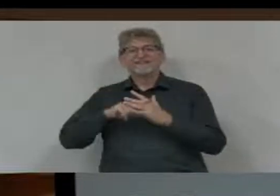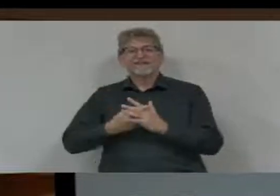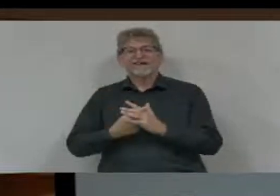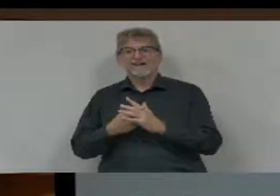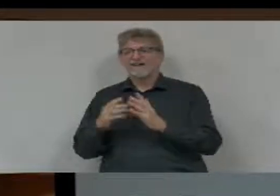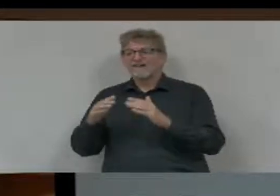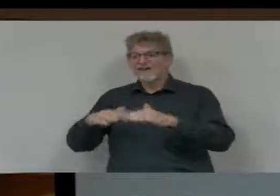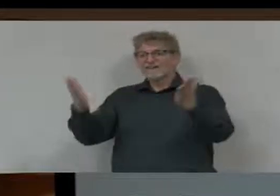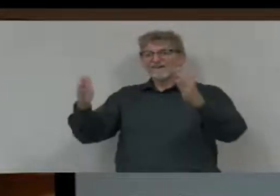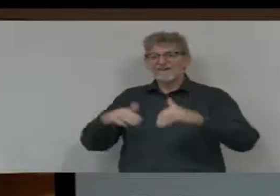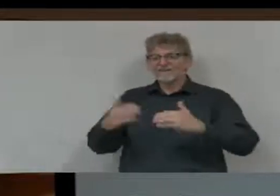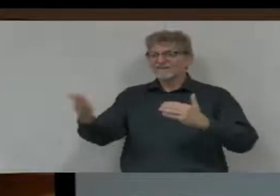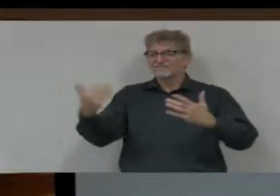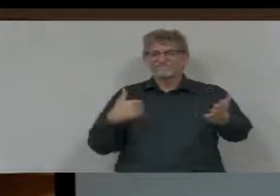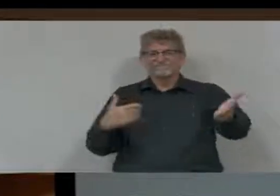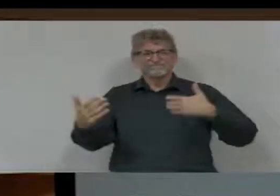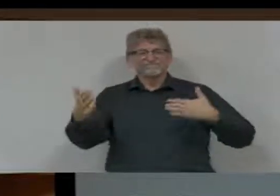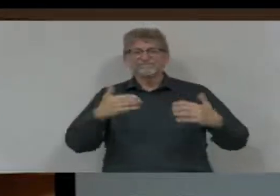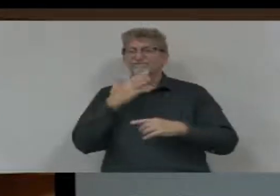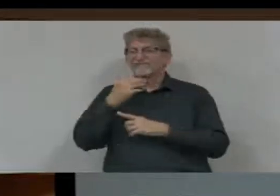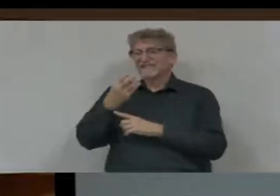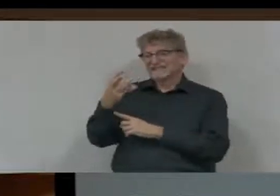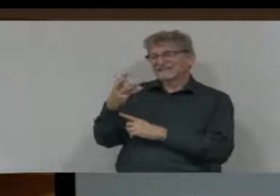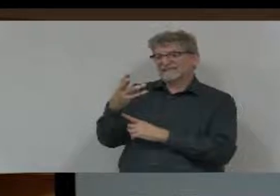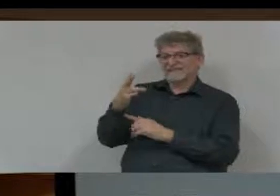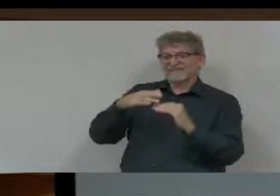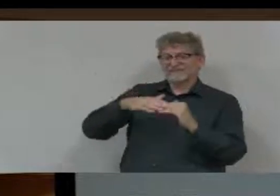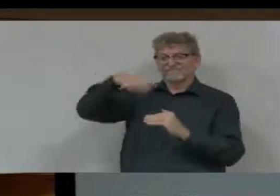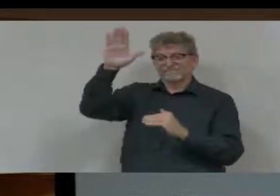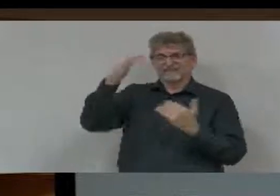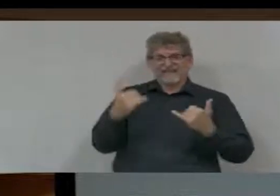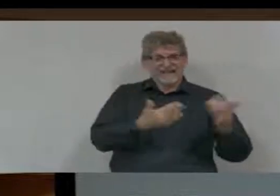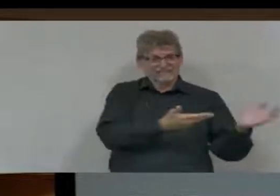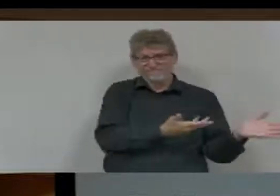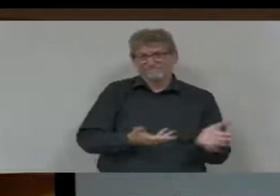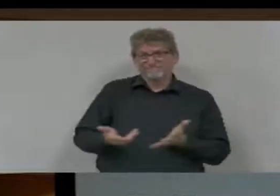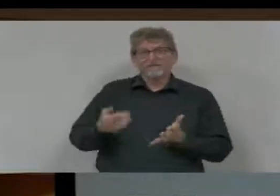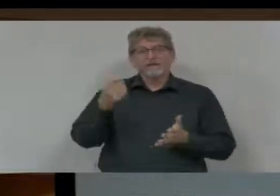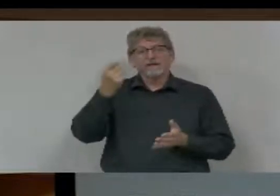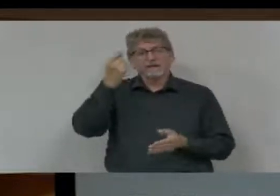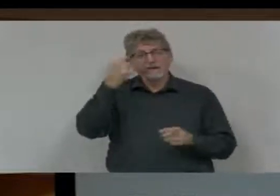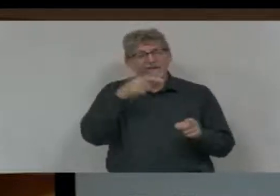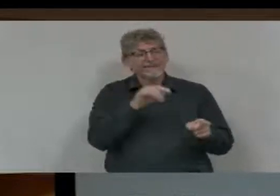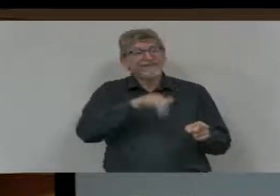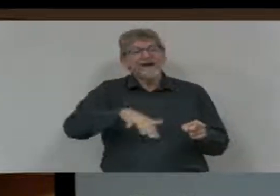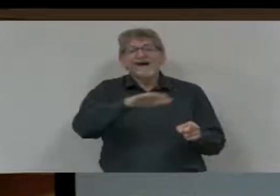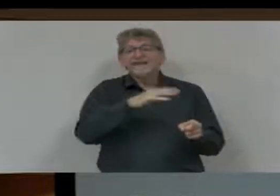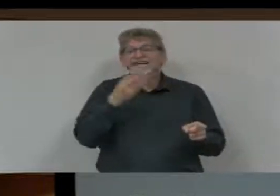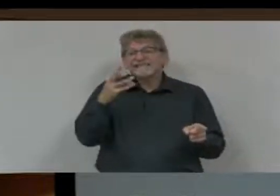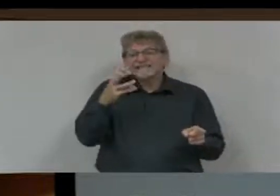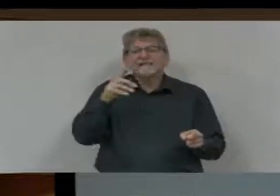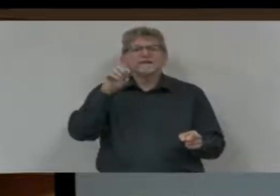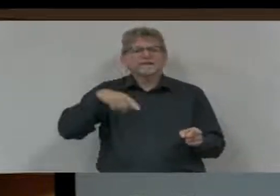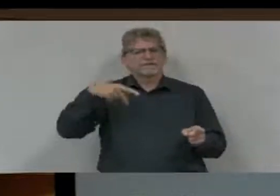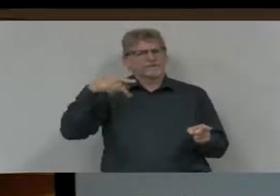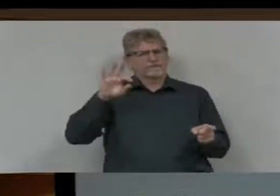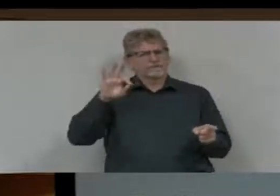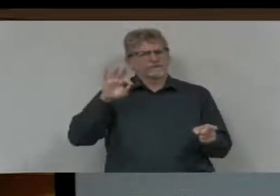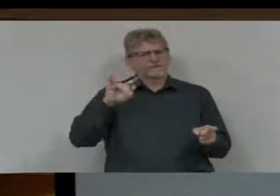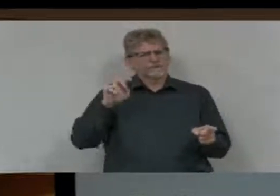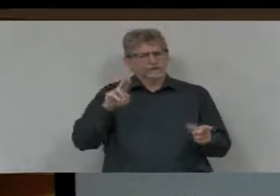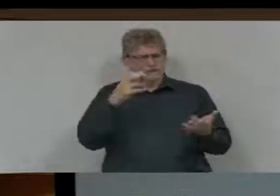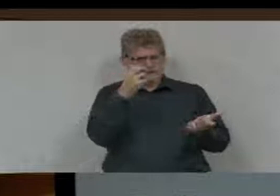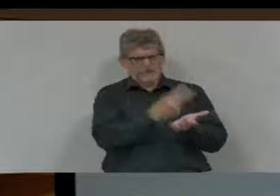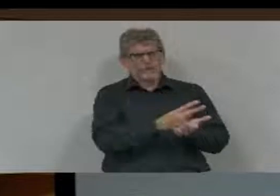and 17-year-olds, however, must receive the Pfizer vaccine. That's the only vaccine that is currently approved for 16 and